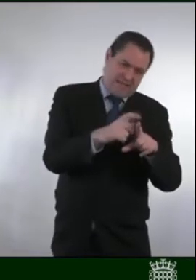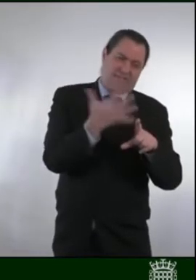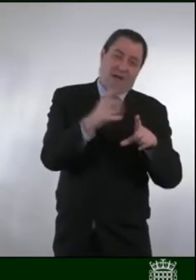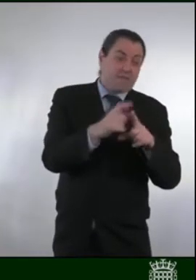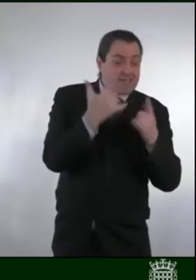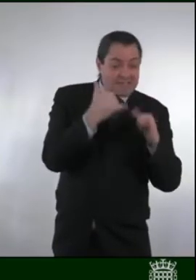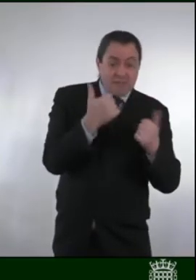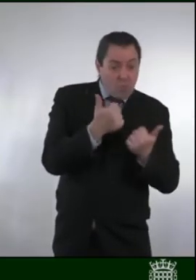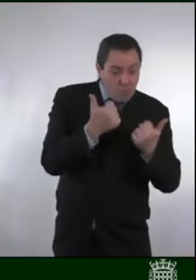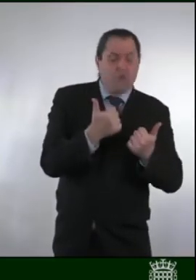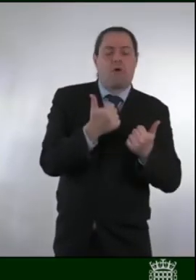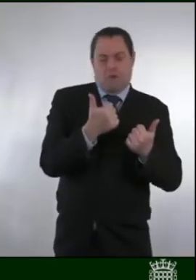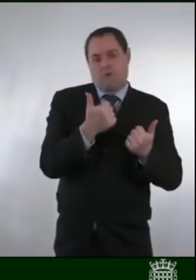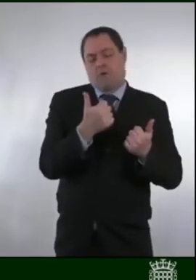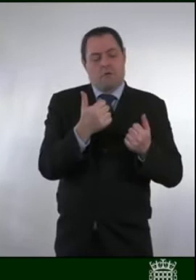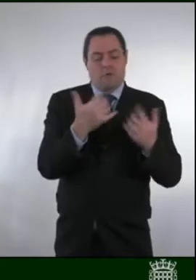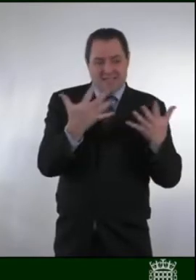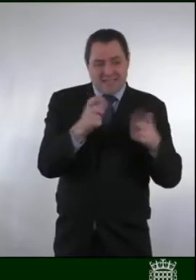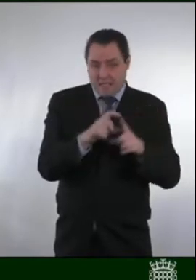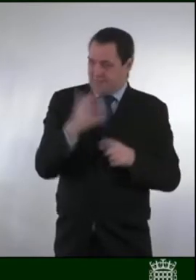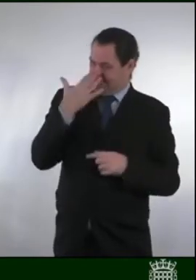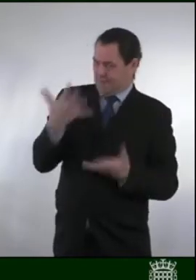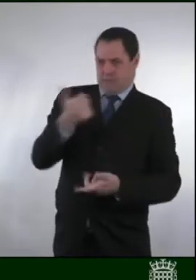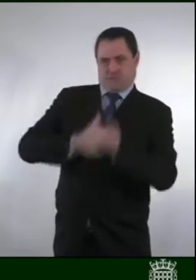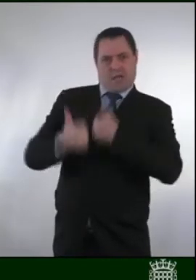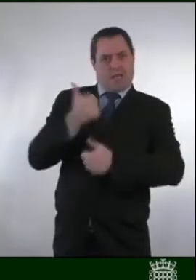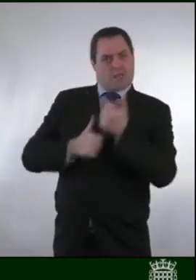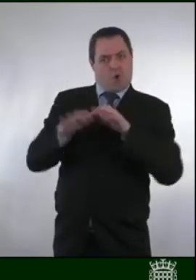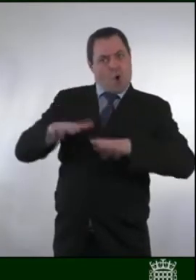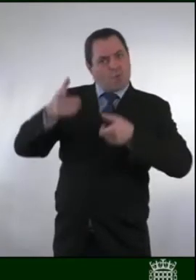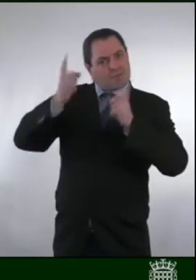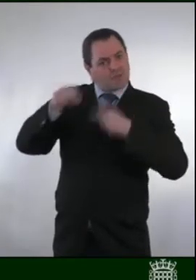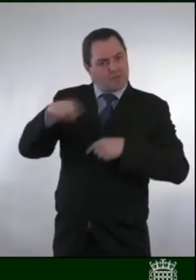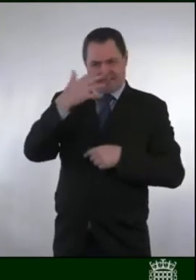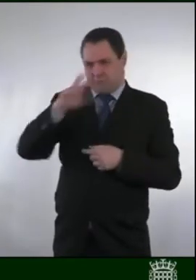And it's all I'm delighted that he now praises the Home Secretary. In fact, a change